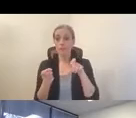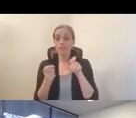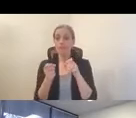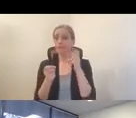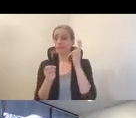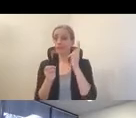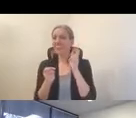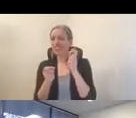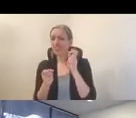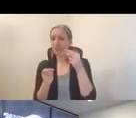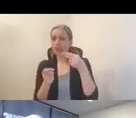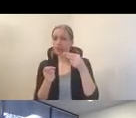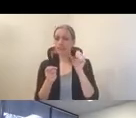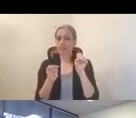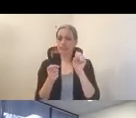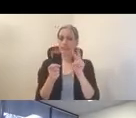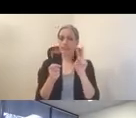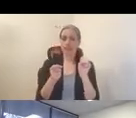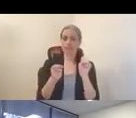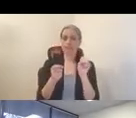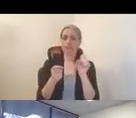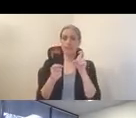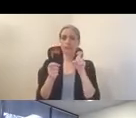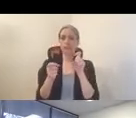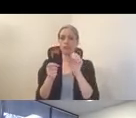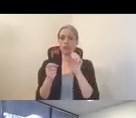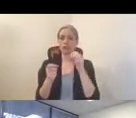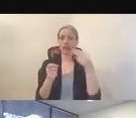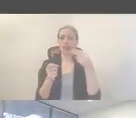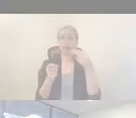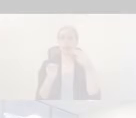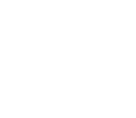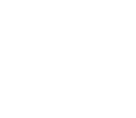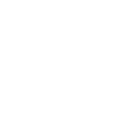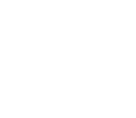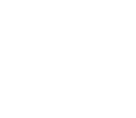we hear about for HCBS compliant, they have to be HCBS compliant.